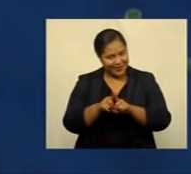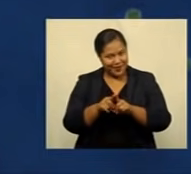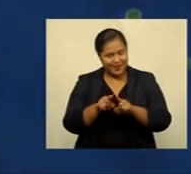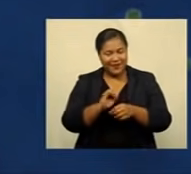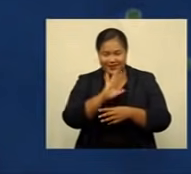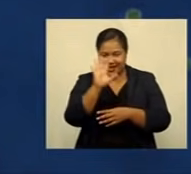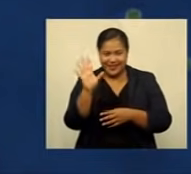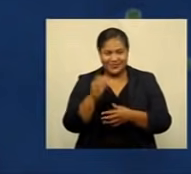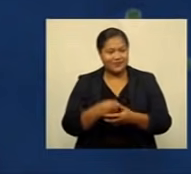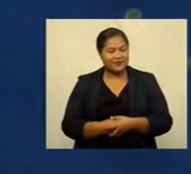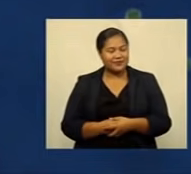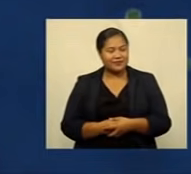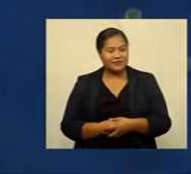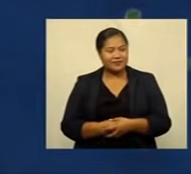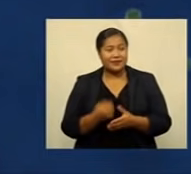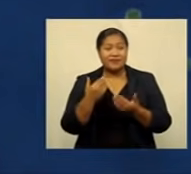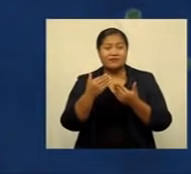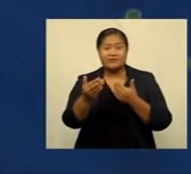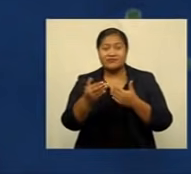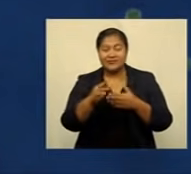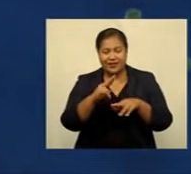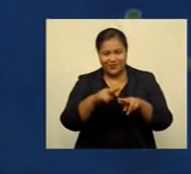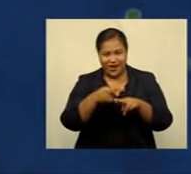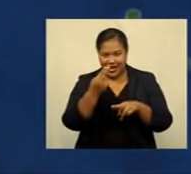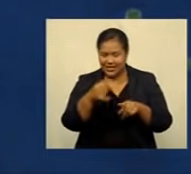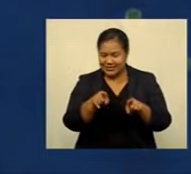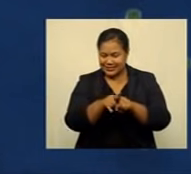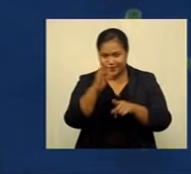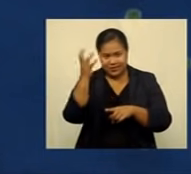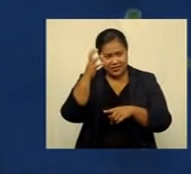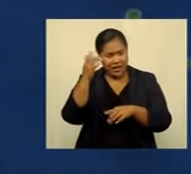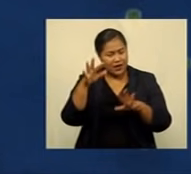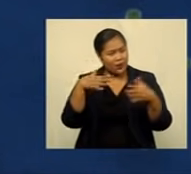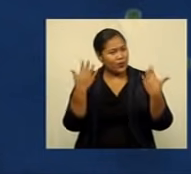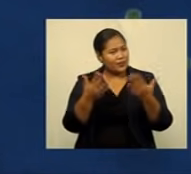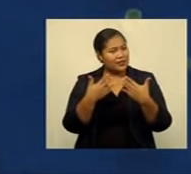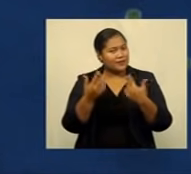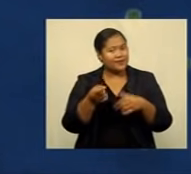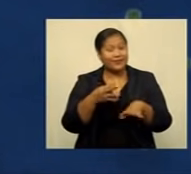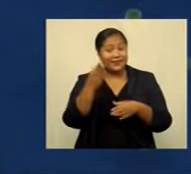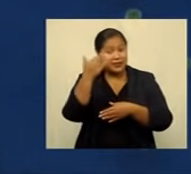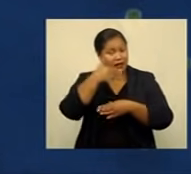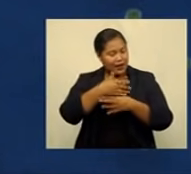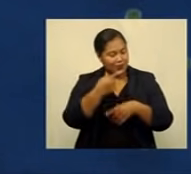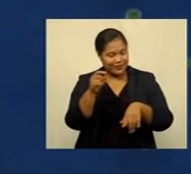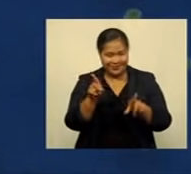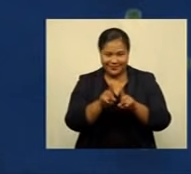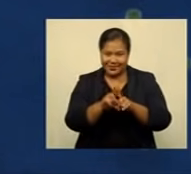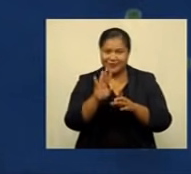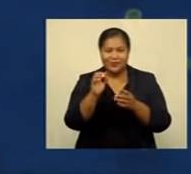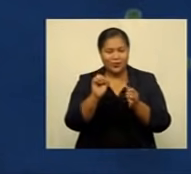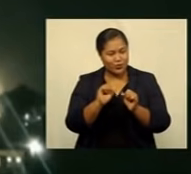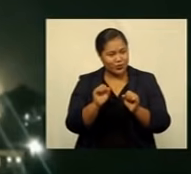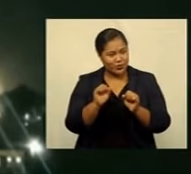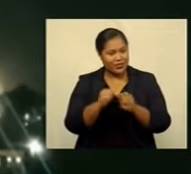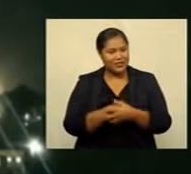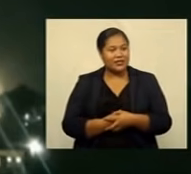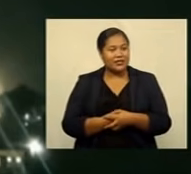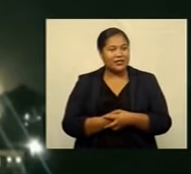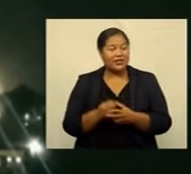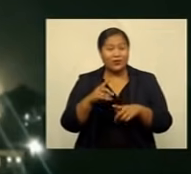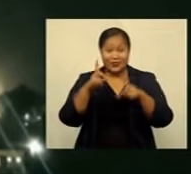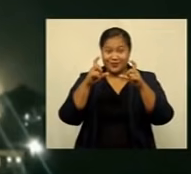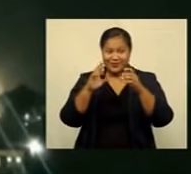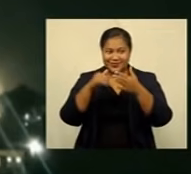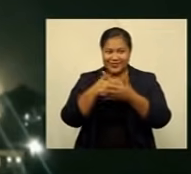fine. The outlook for Friday, similar sunny and windy conditions, and the nights will remain cool. To our shot of the